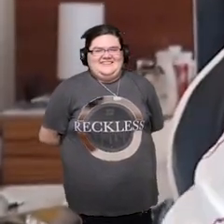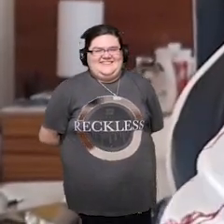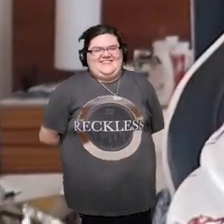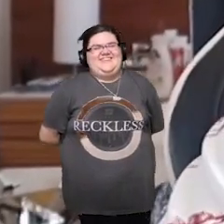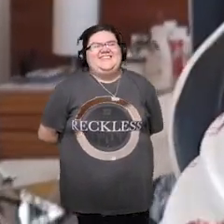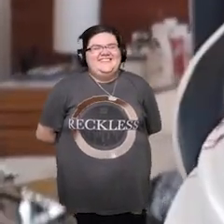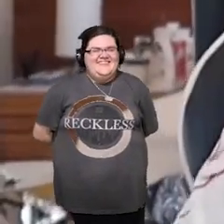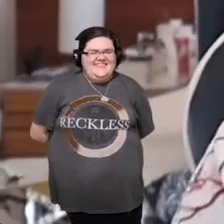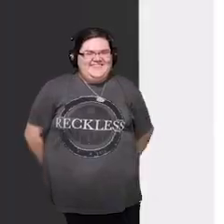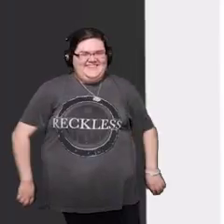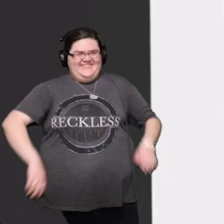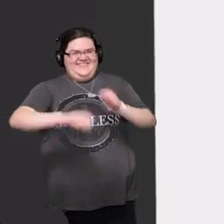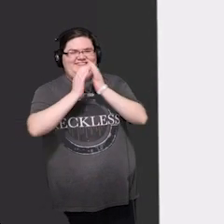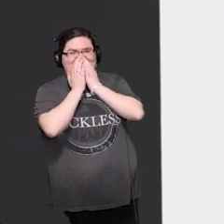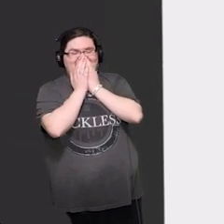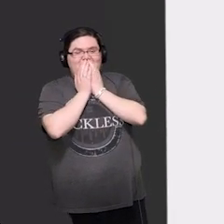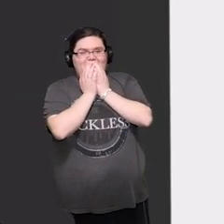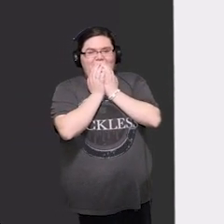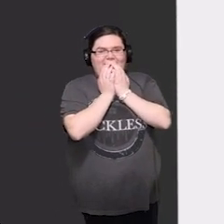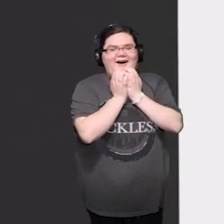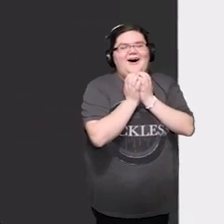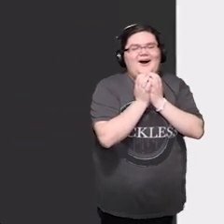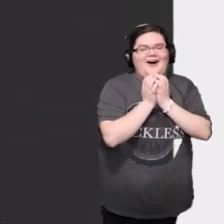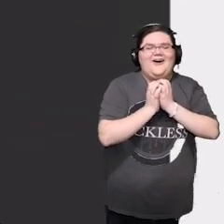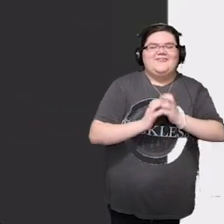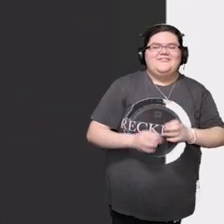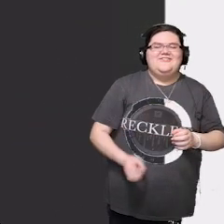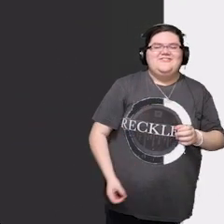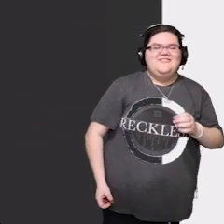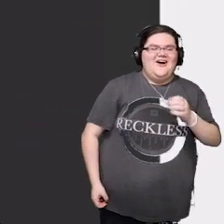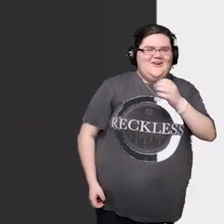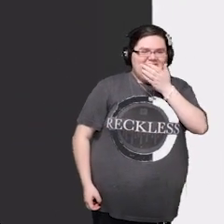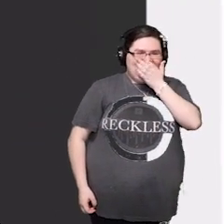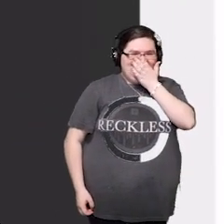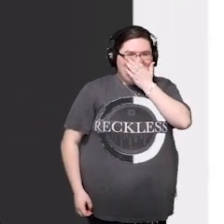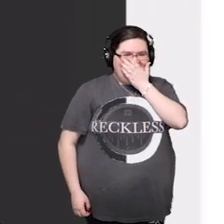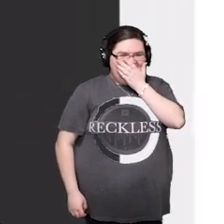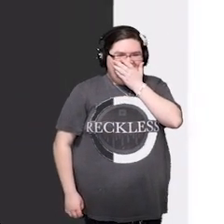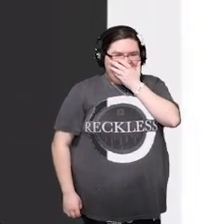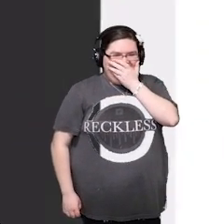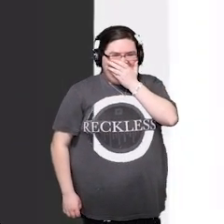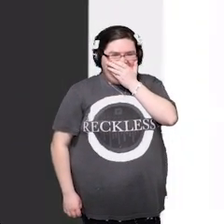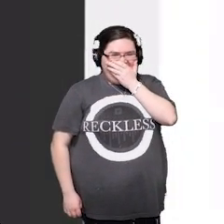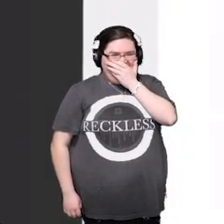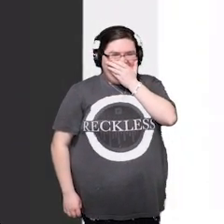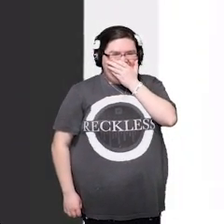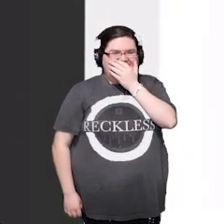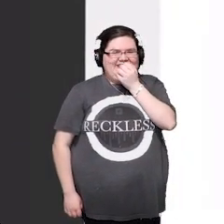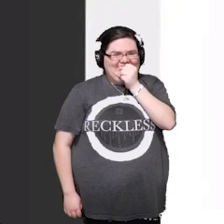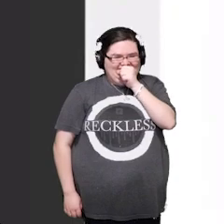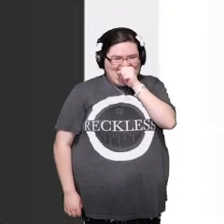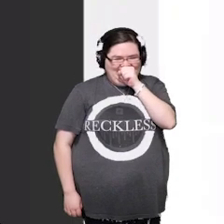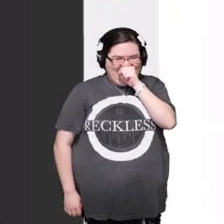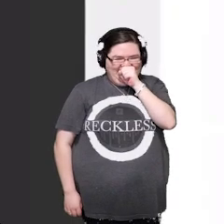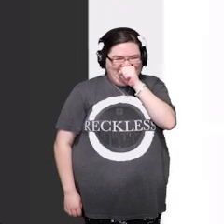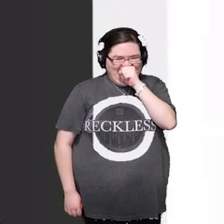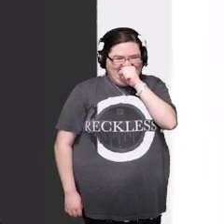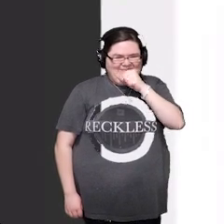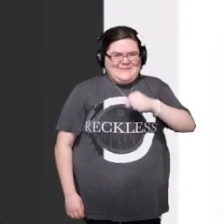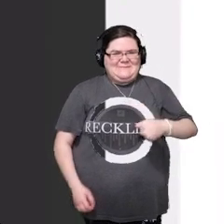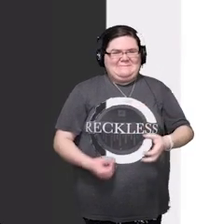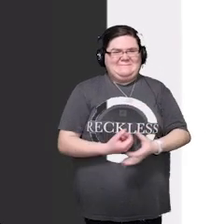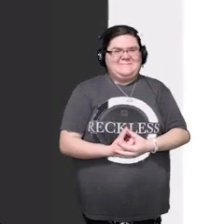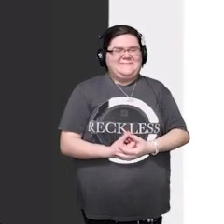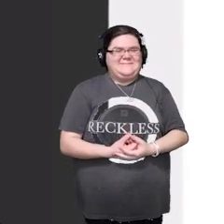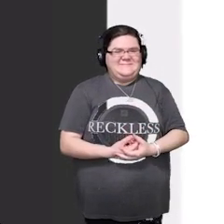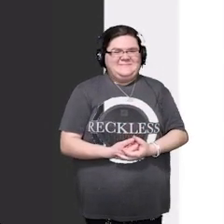business. What is this abomination of a phone? No. JJ after PewDiePie says he got